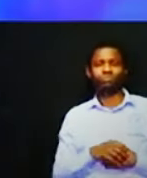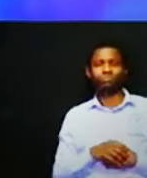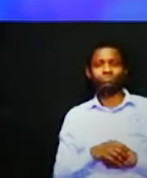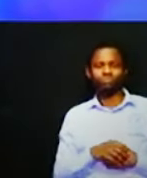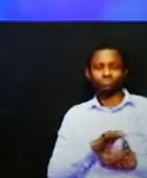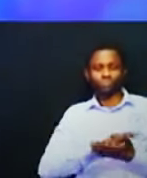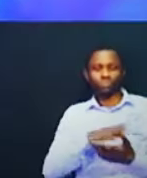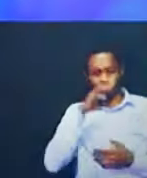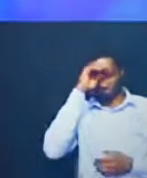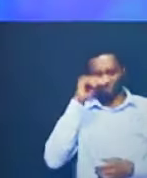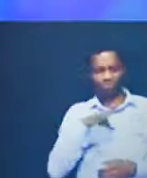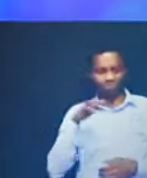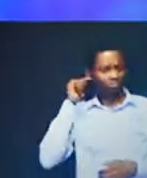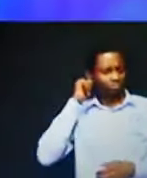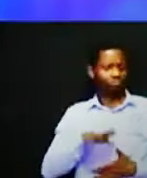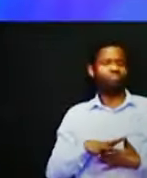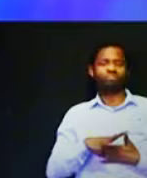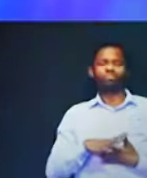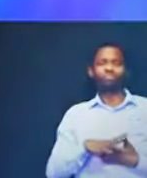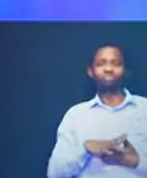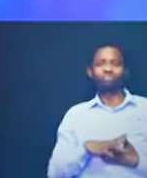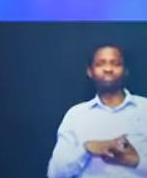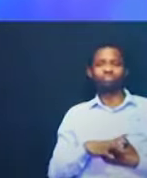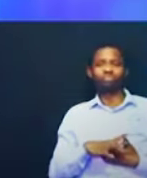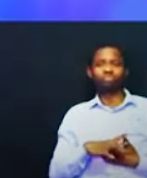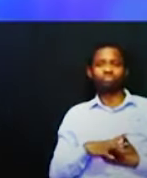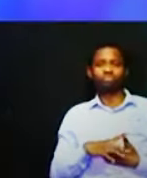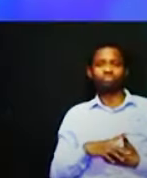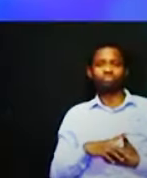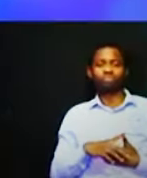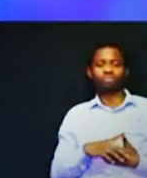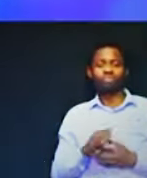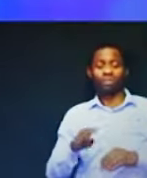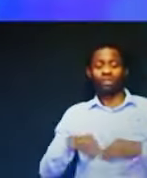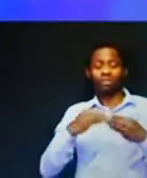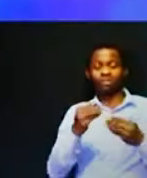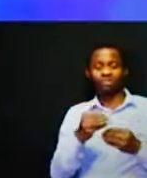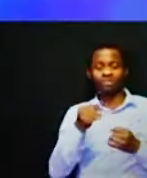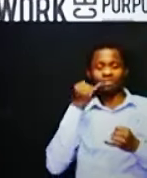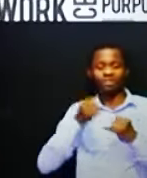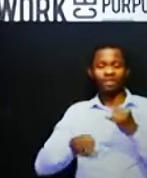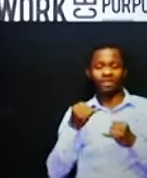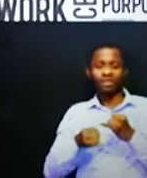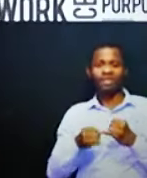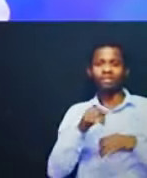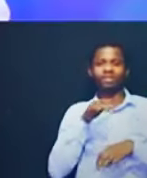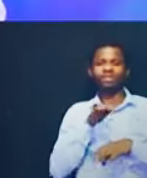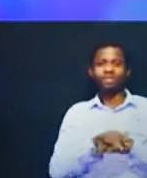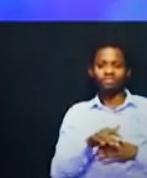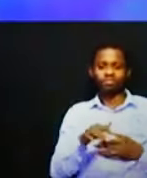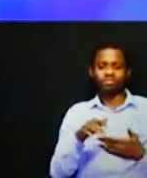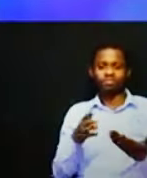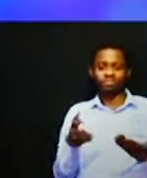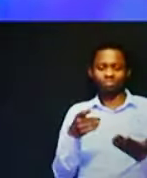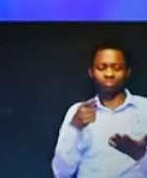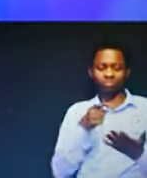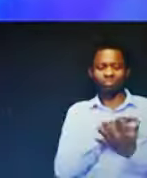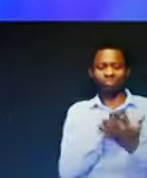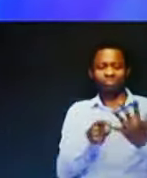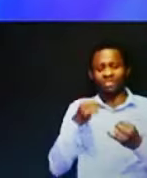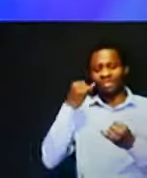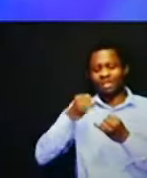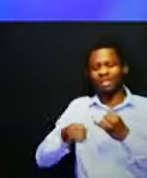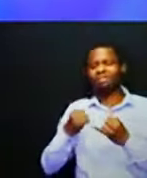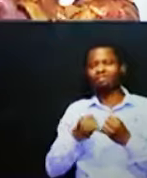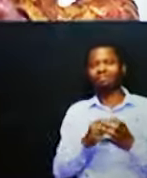And be gentle. Na you be a wo hwe wada Jesus. I'll give you the last one on my cards. Make di twato no